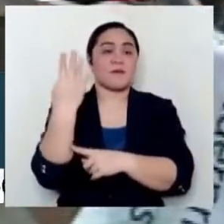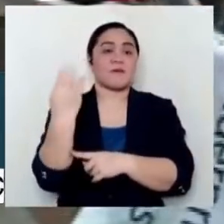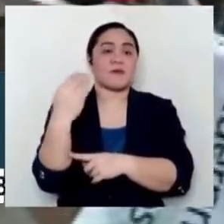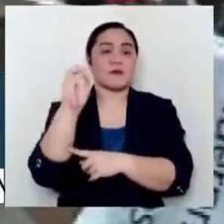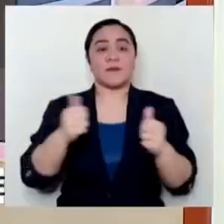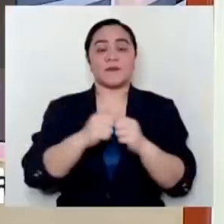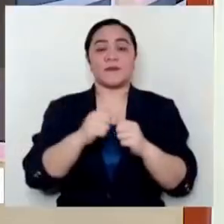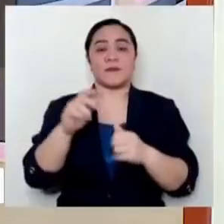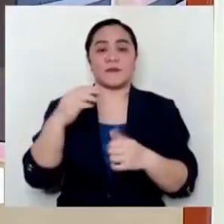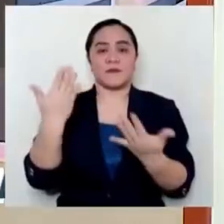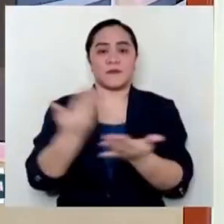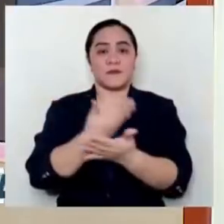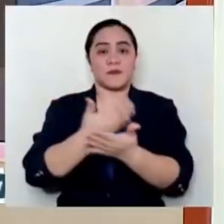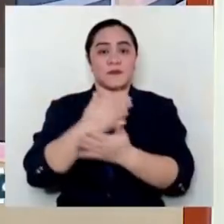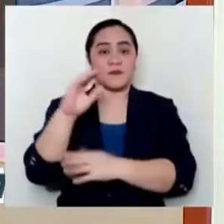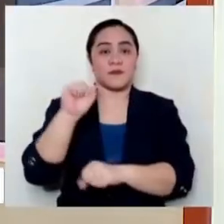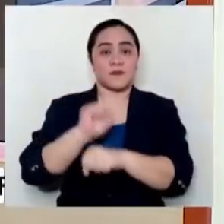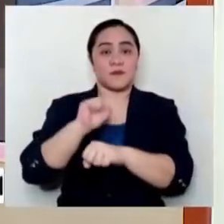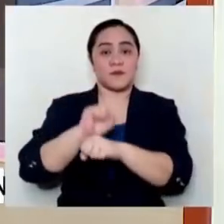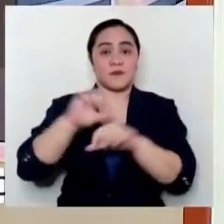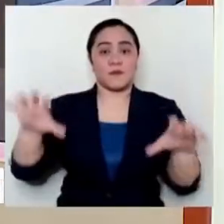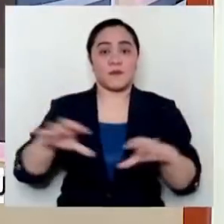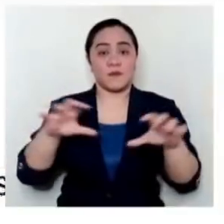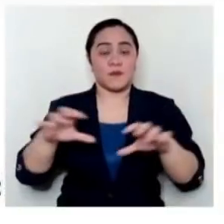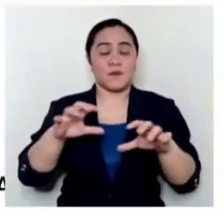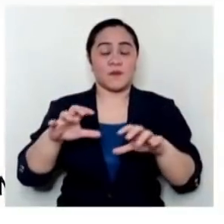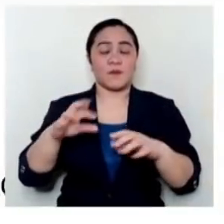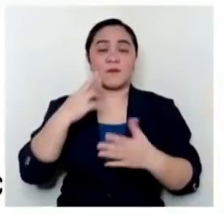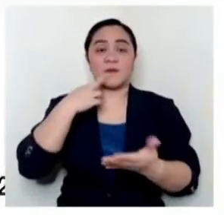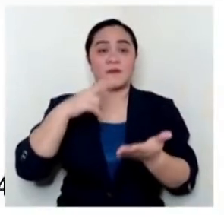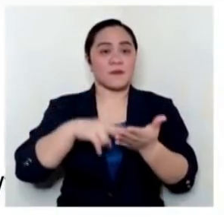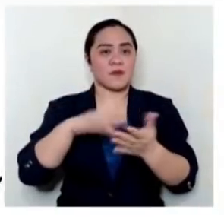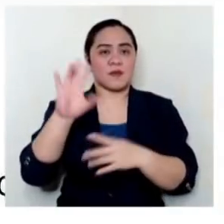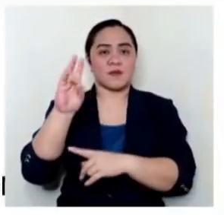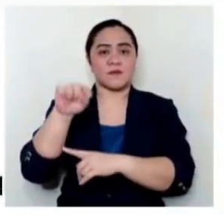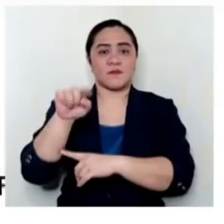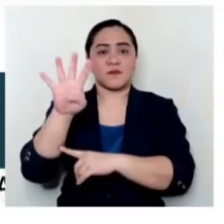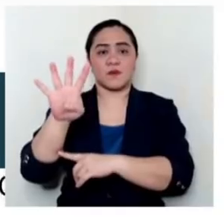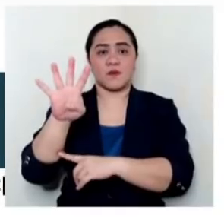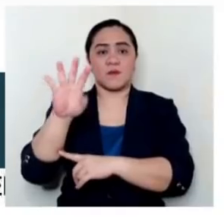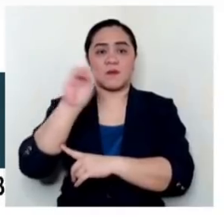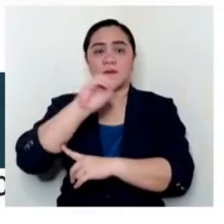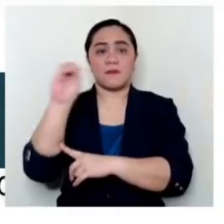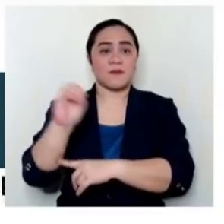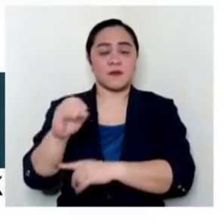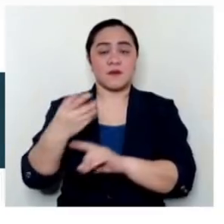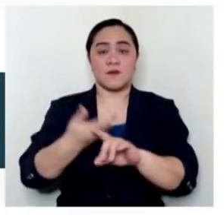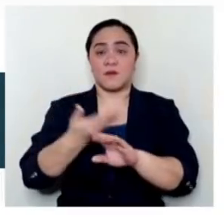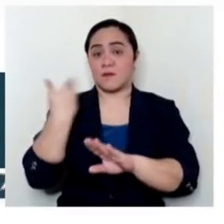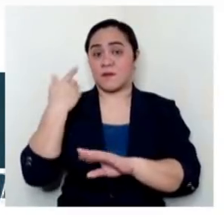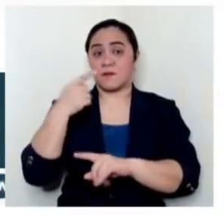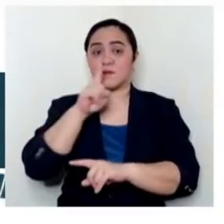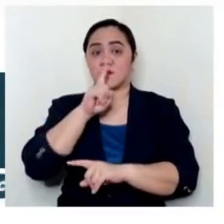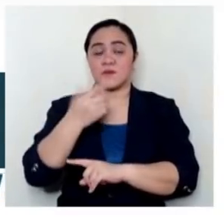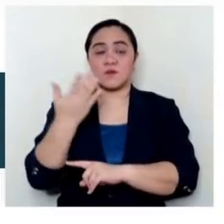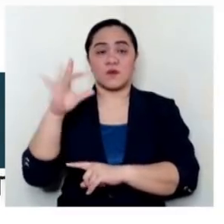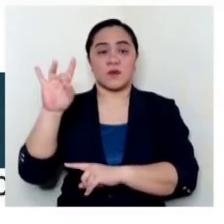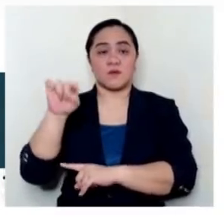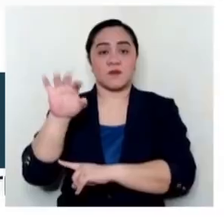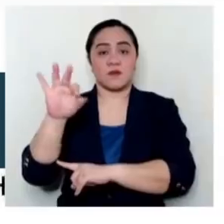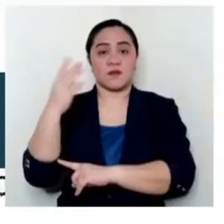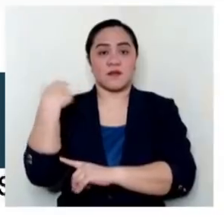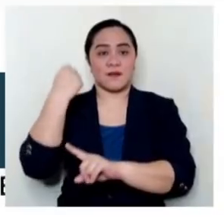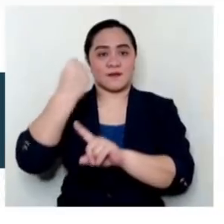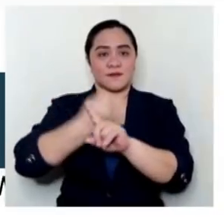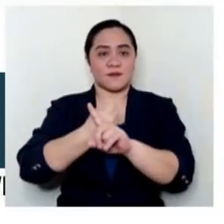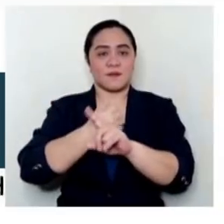incidence. The country's unemployment rate fell to 7.4% in October from 8.9% in September. That's